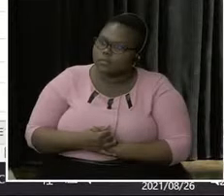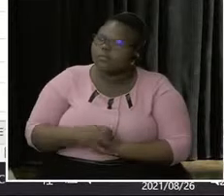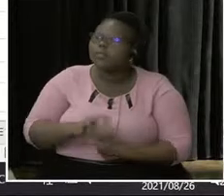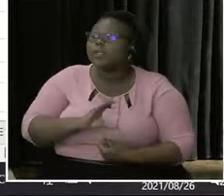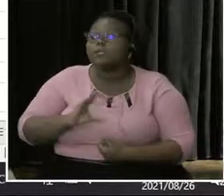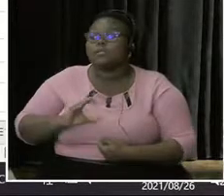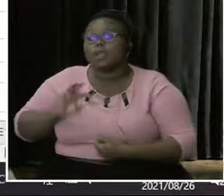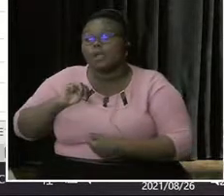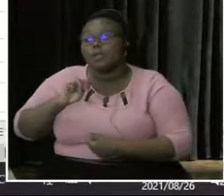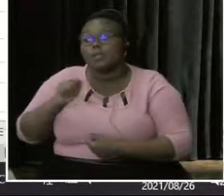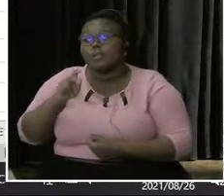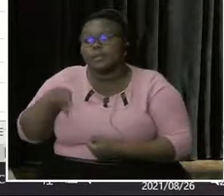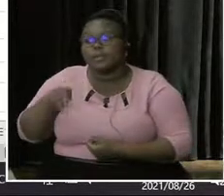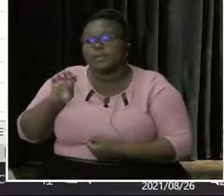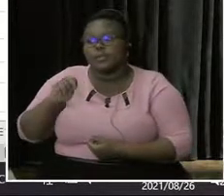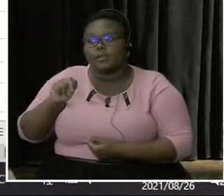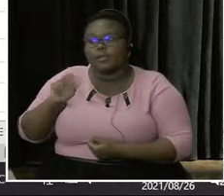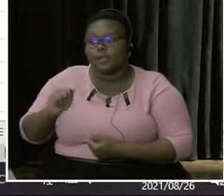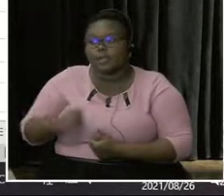Councillor Mapena.